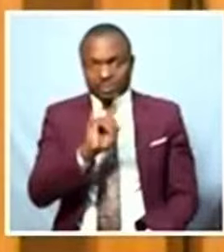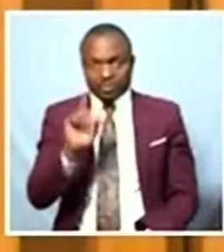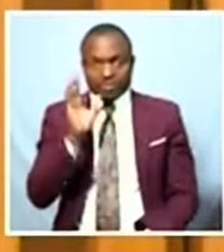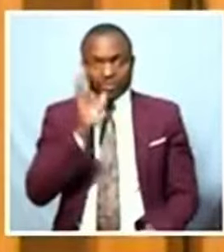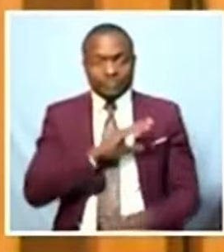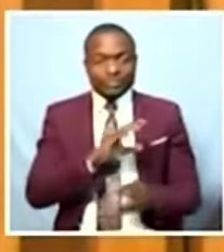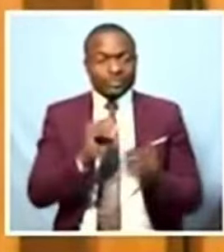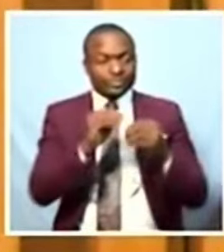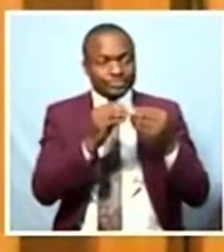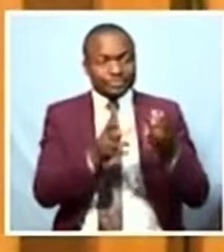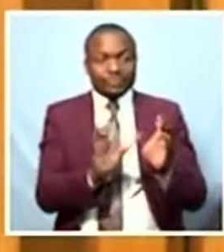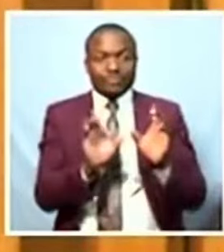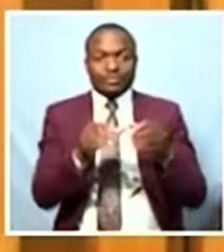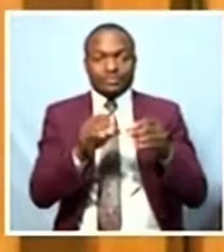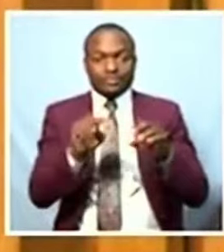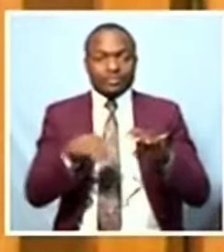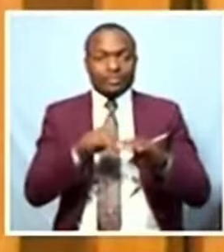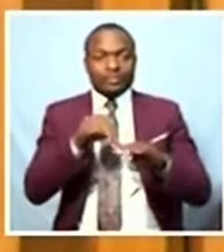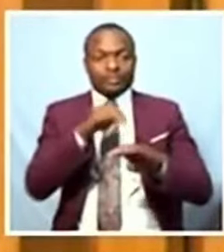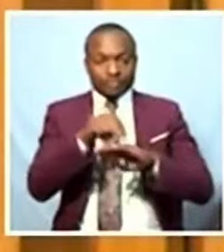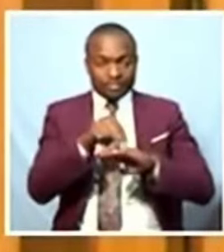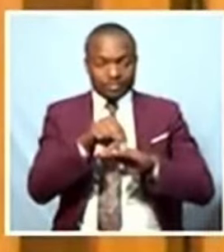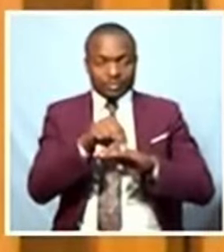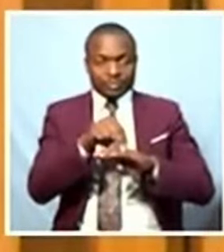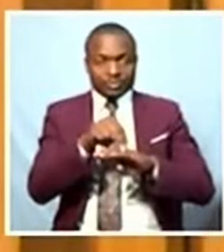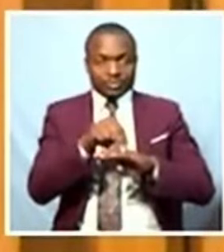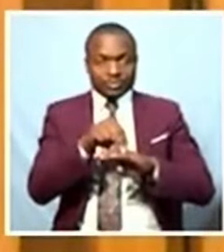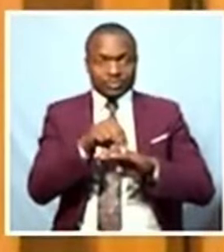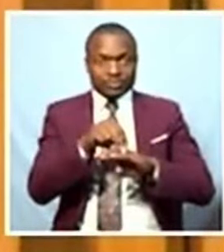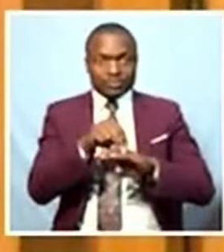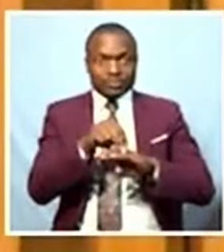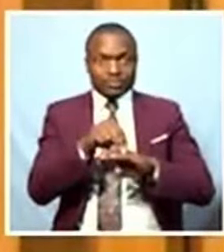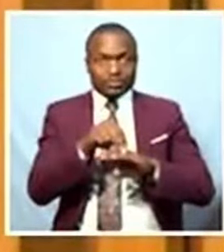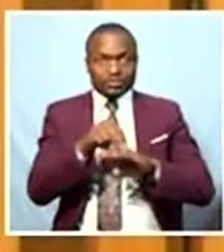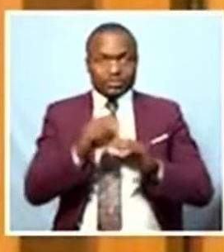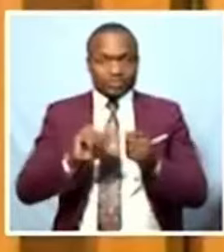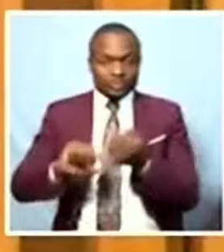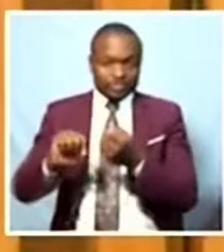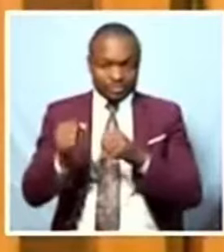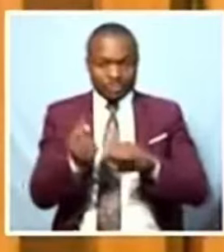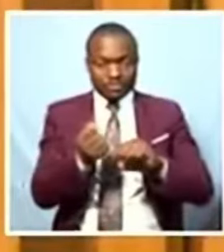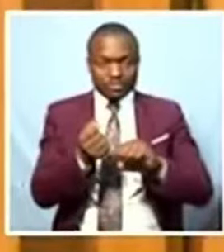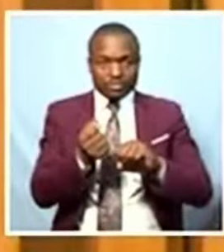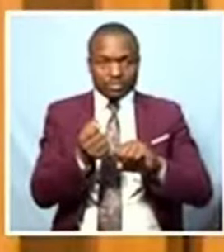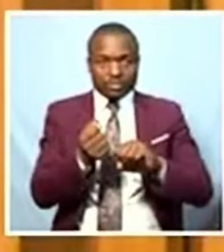been referred to the Committee on National Security and